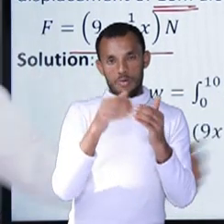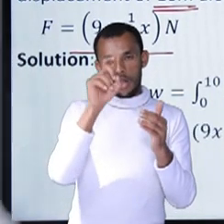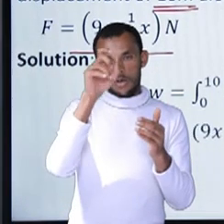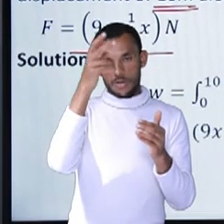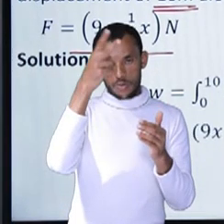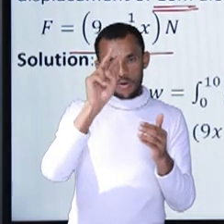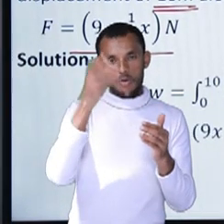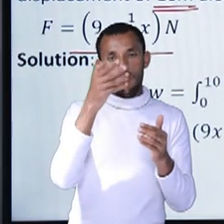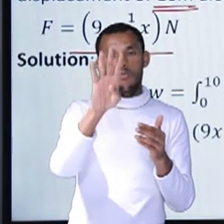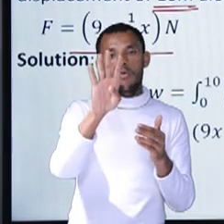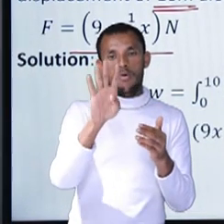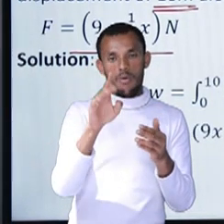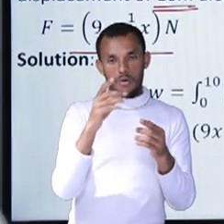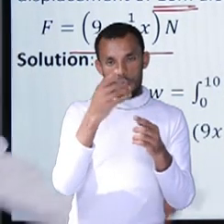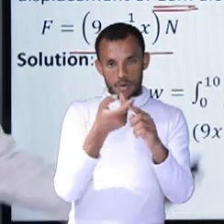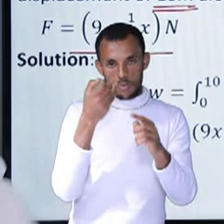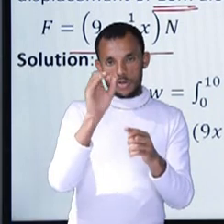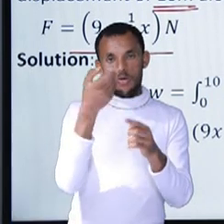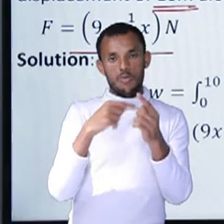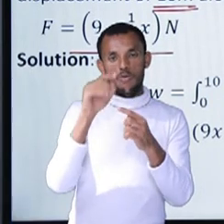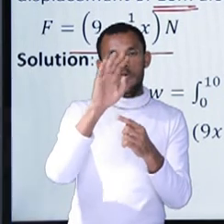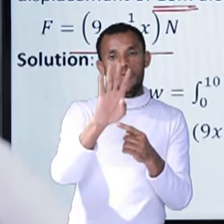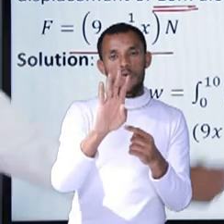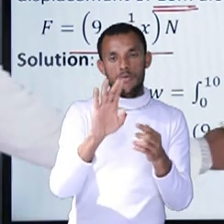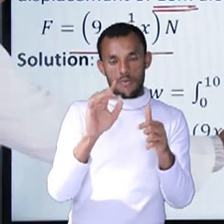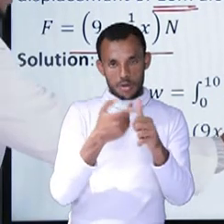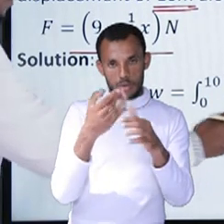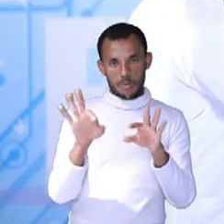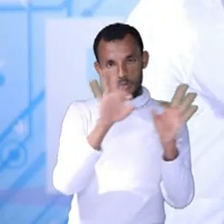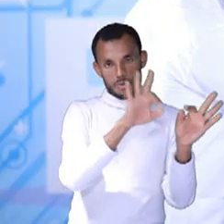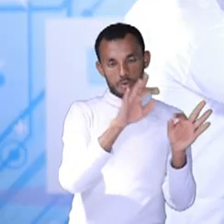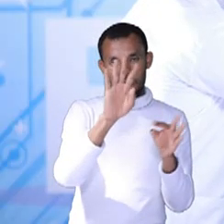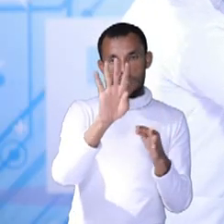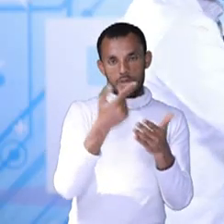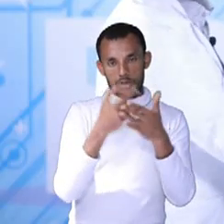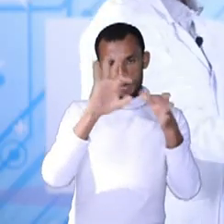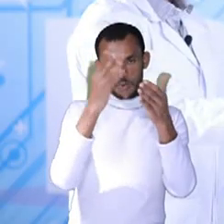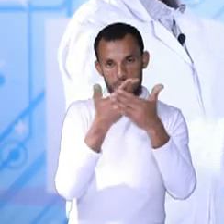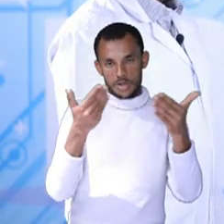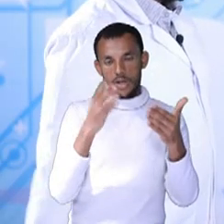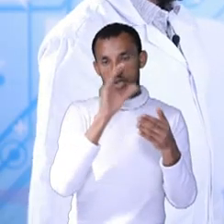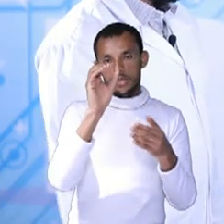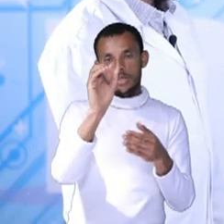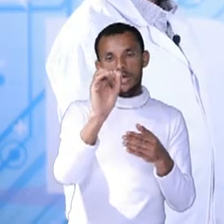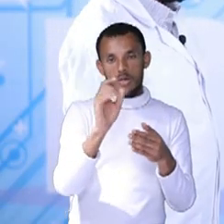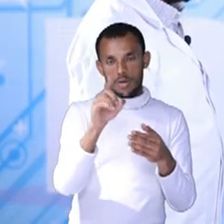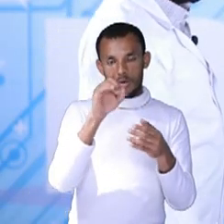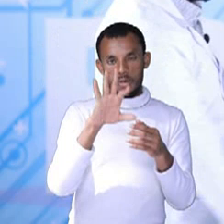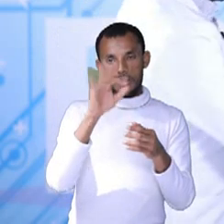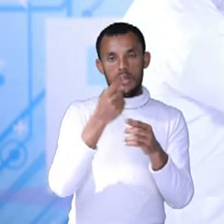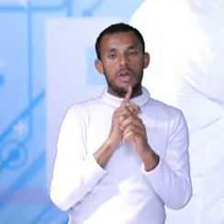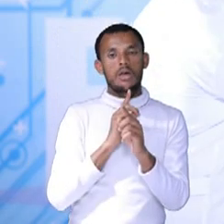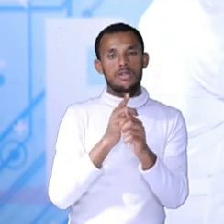over 4 from 0 to 4. So first put 4 on this equation and then 0. You'll have the answer. You'll